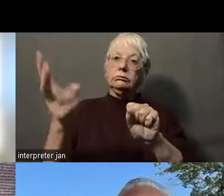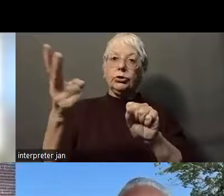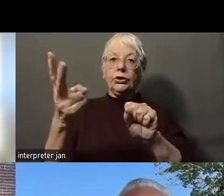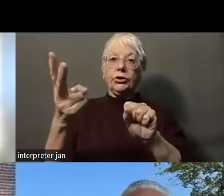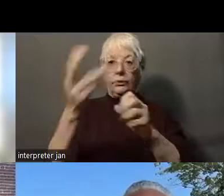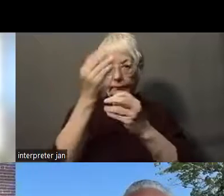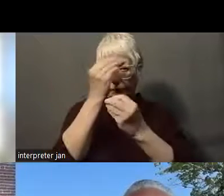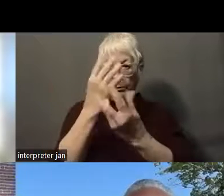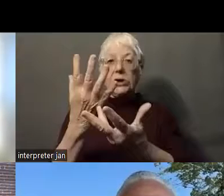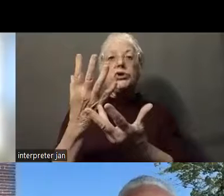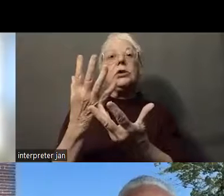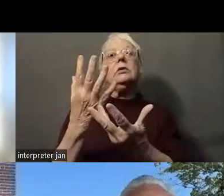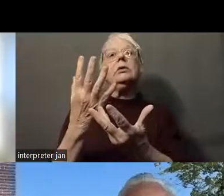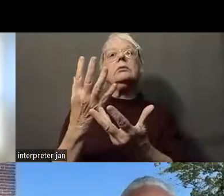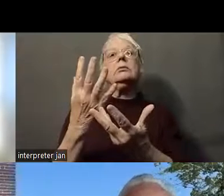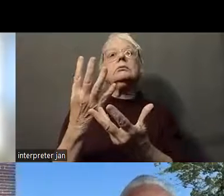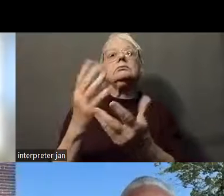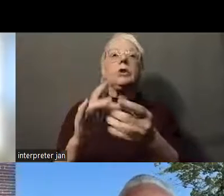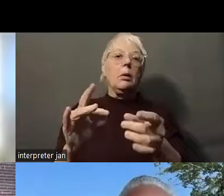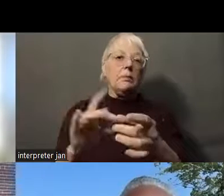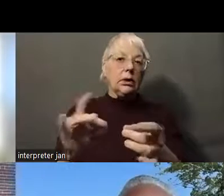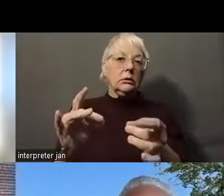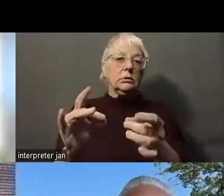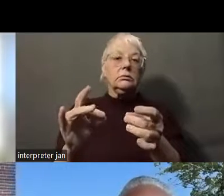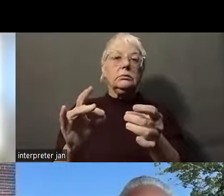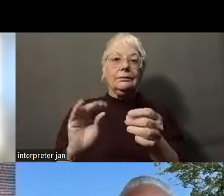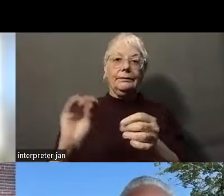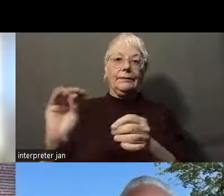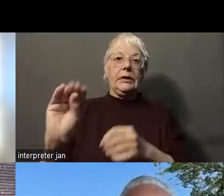feedback, comments in the chat.